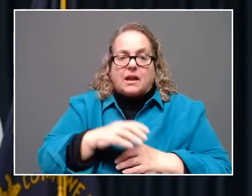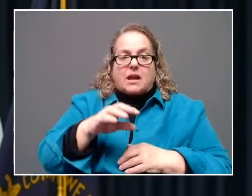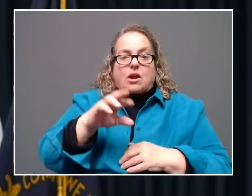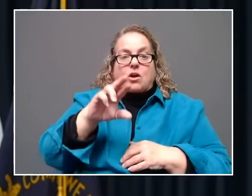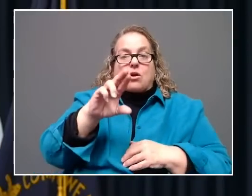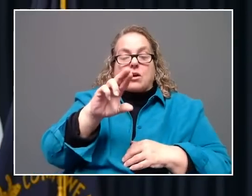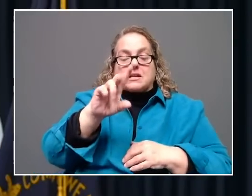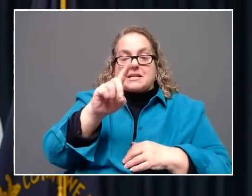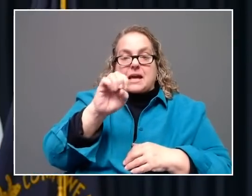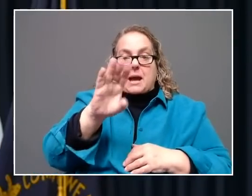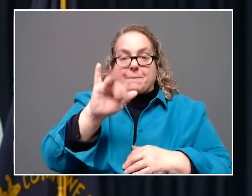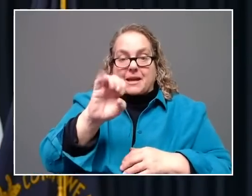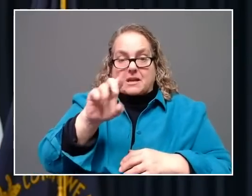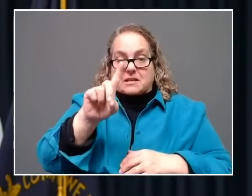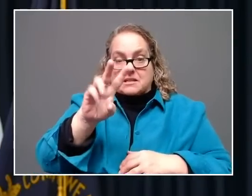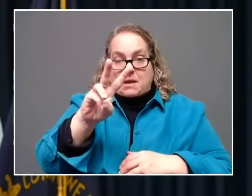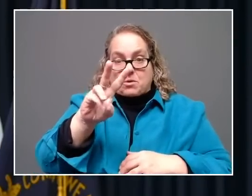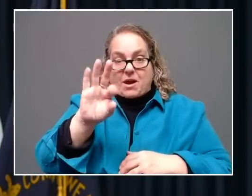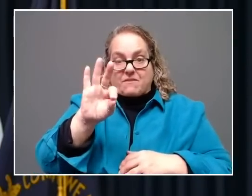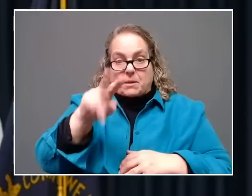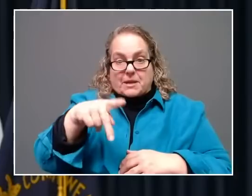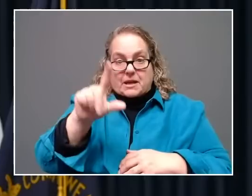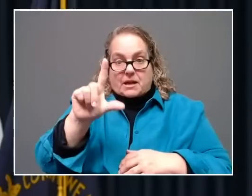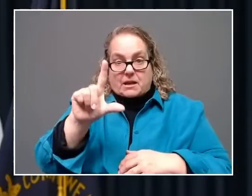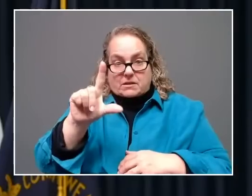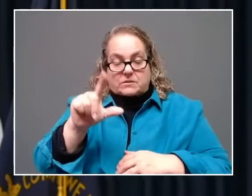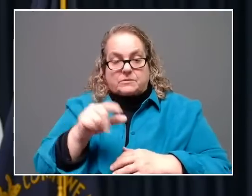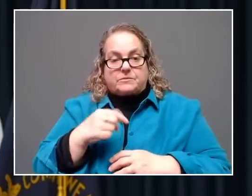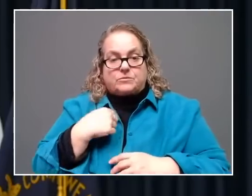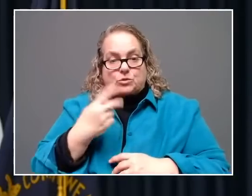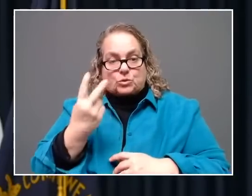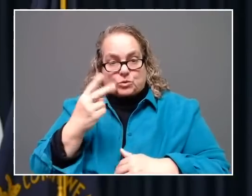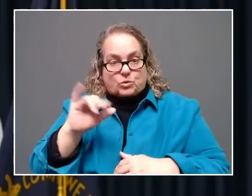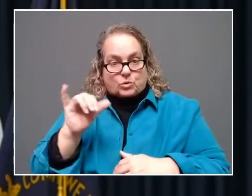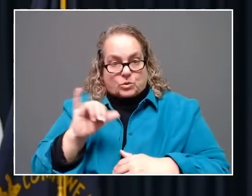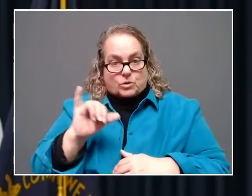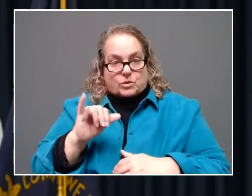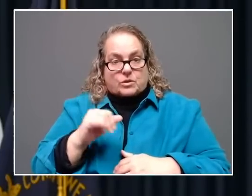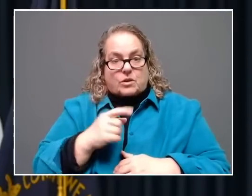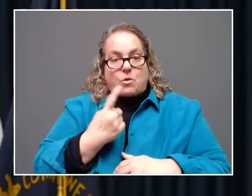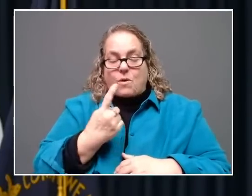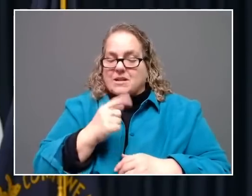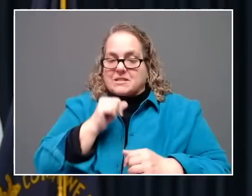Thank you very much. I also have two, if that's okay. One is not related to COVID.